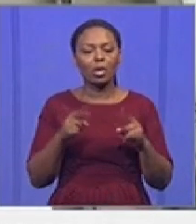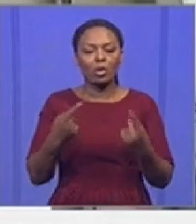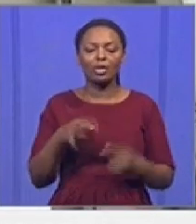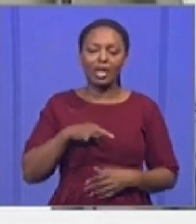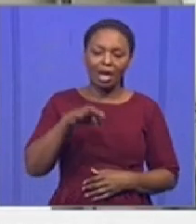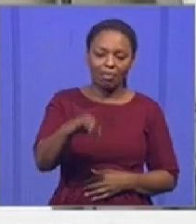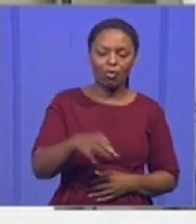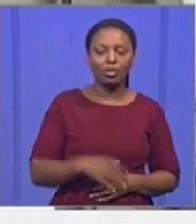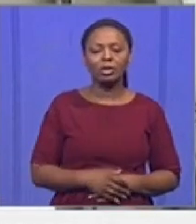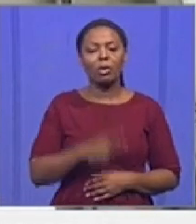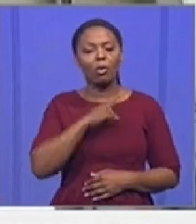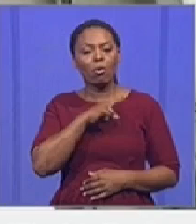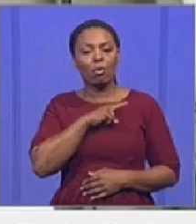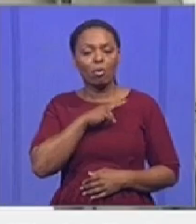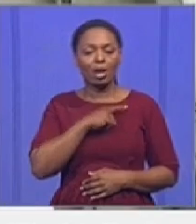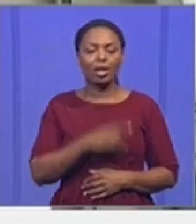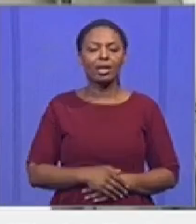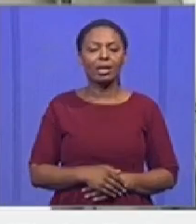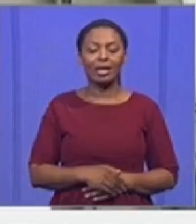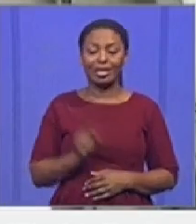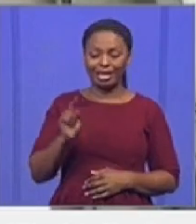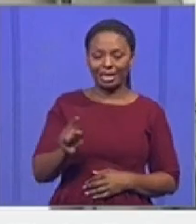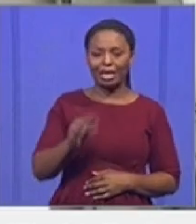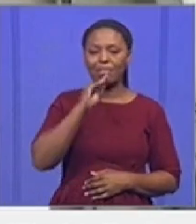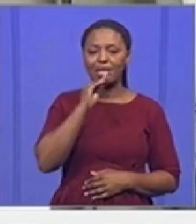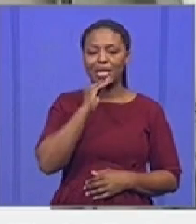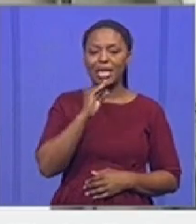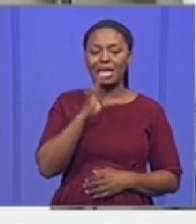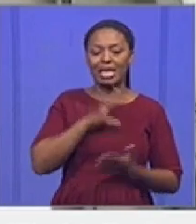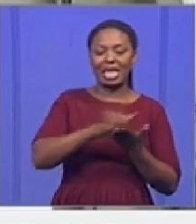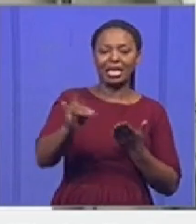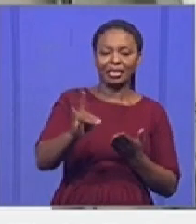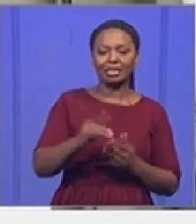things because the rebate is not like a cash